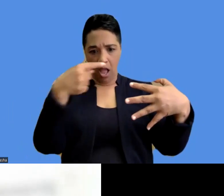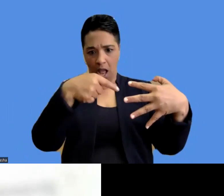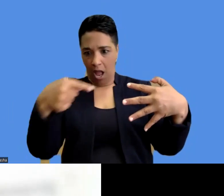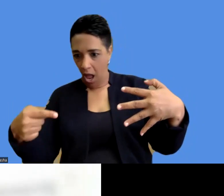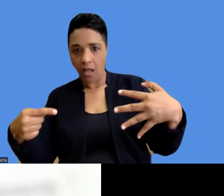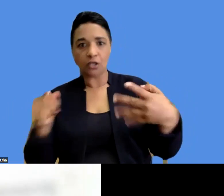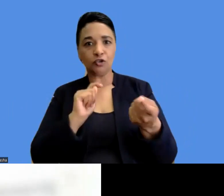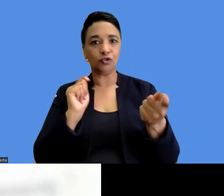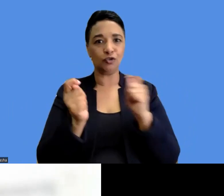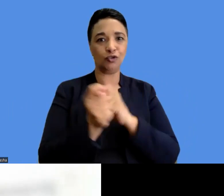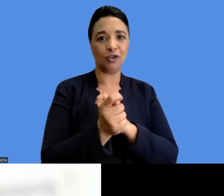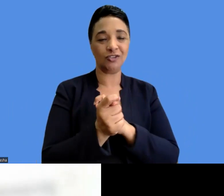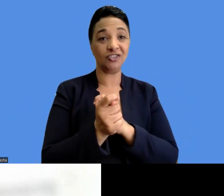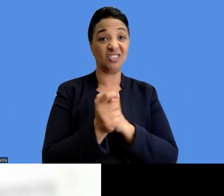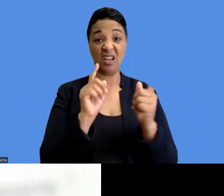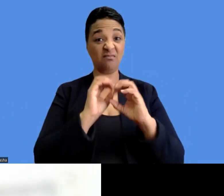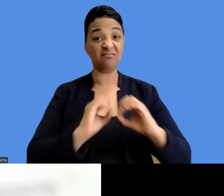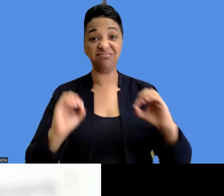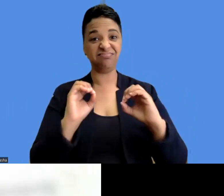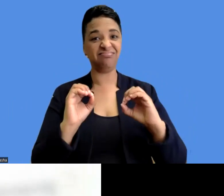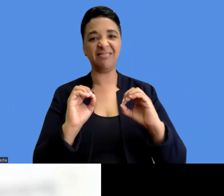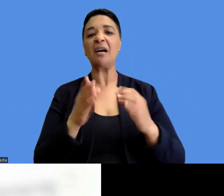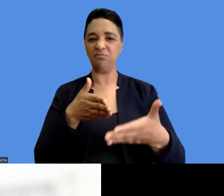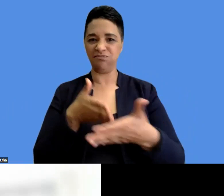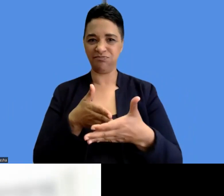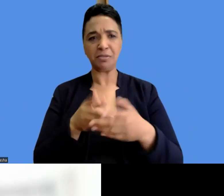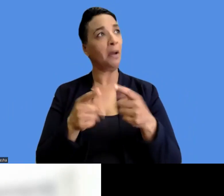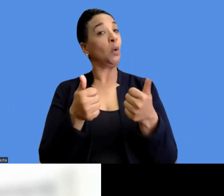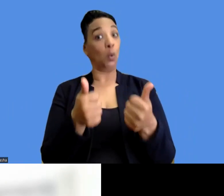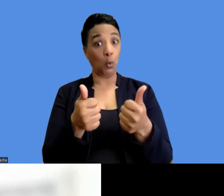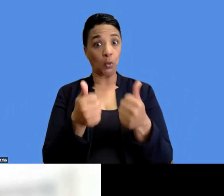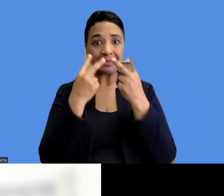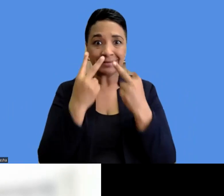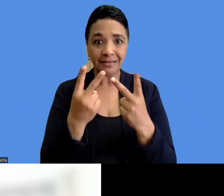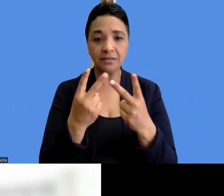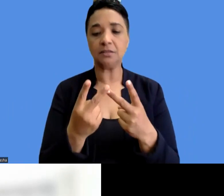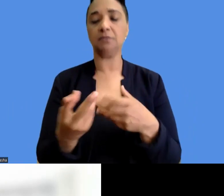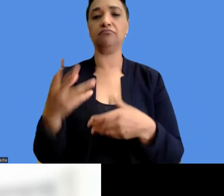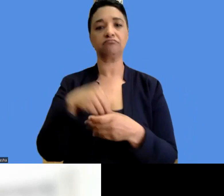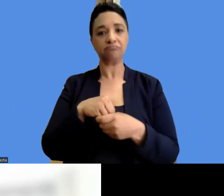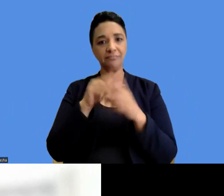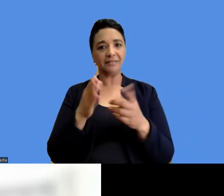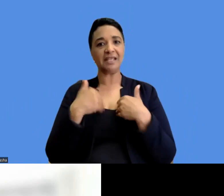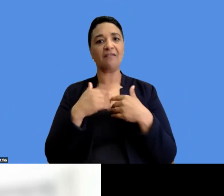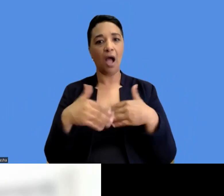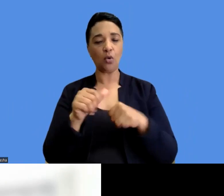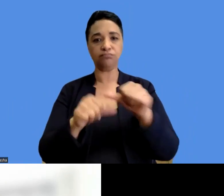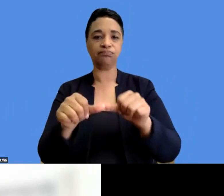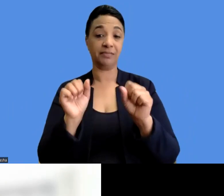voluntary effort. It will be in the nice to have category and not in the must have category.